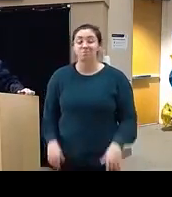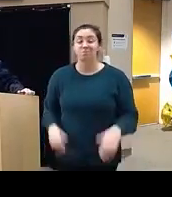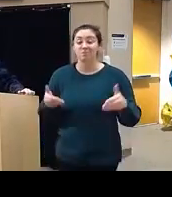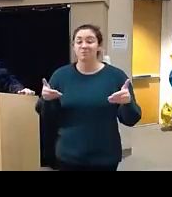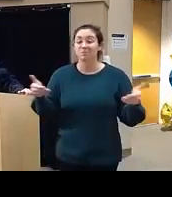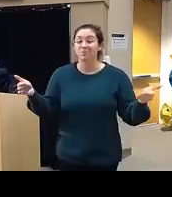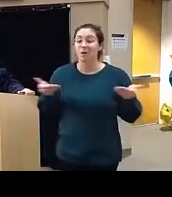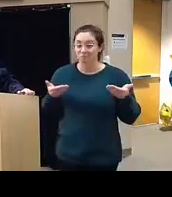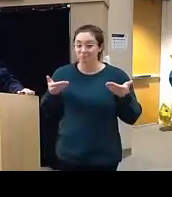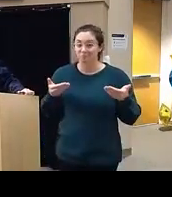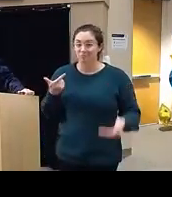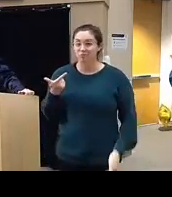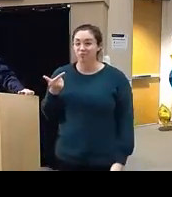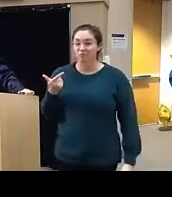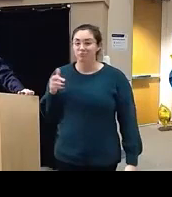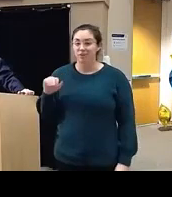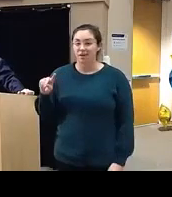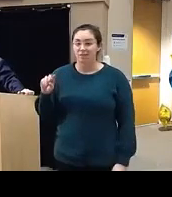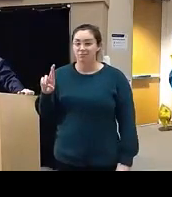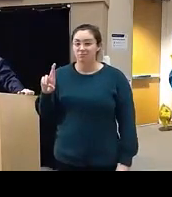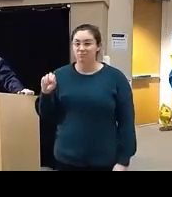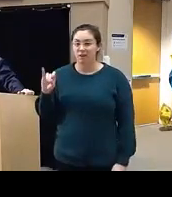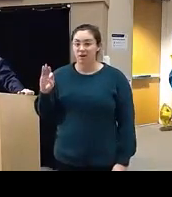Welcome to Grand Rounds for today.